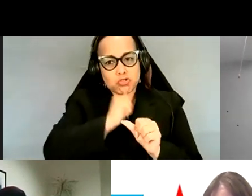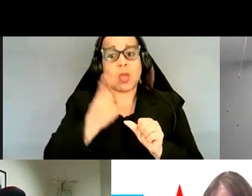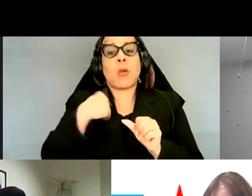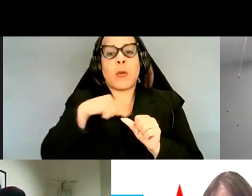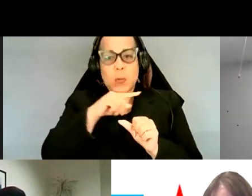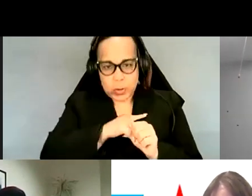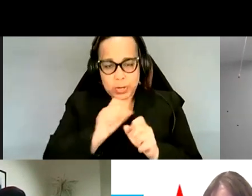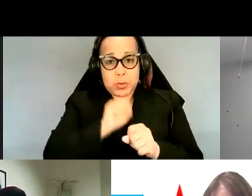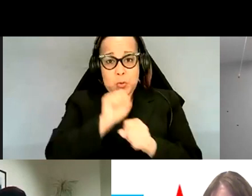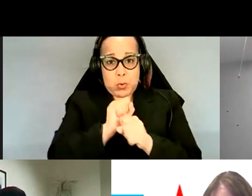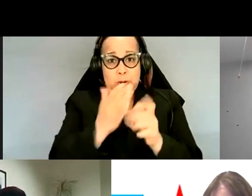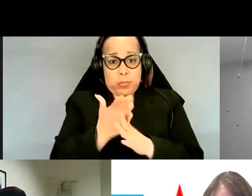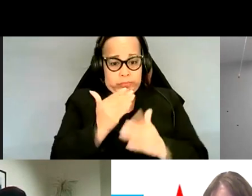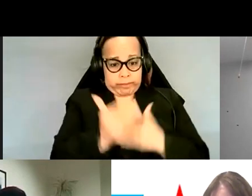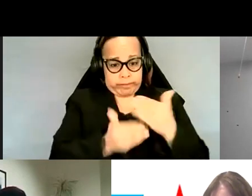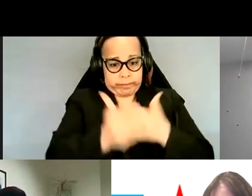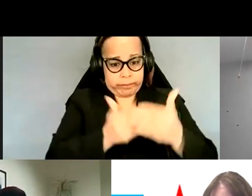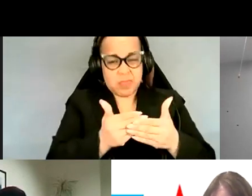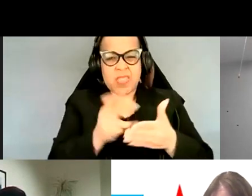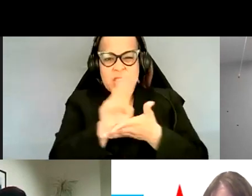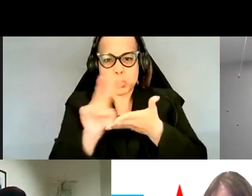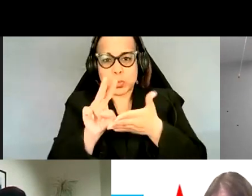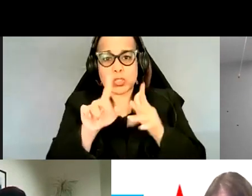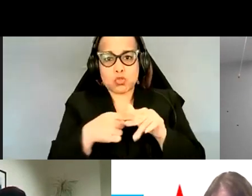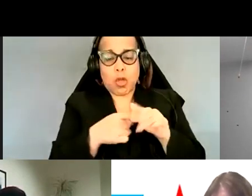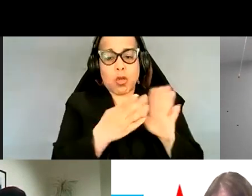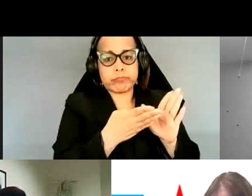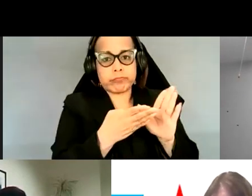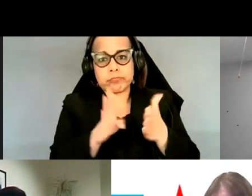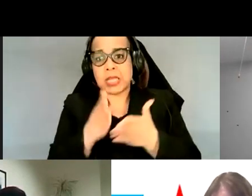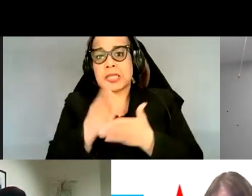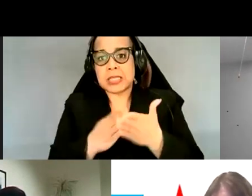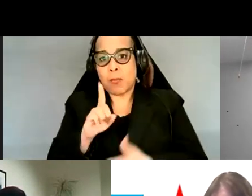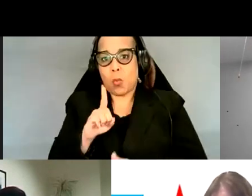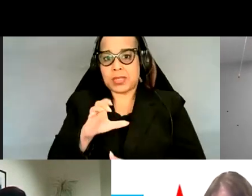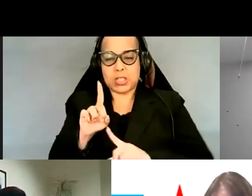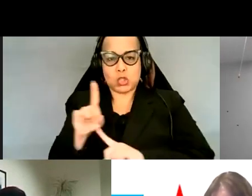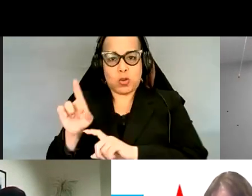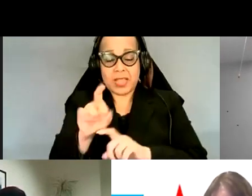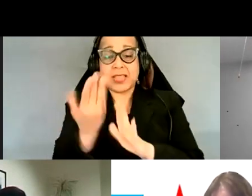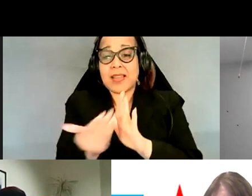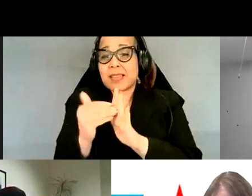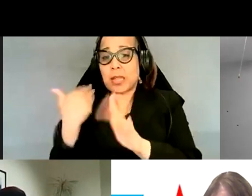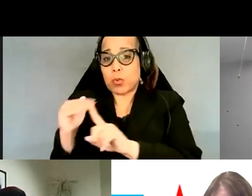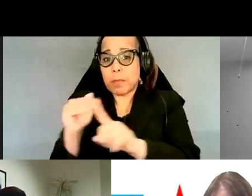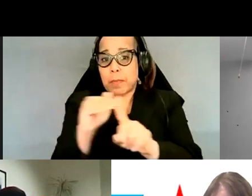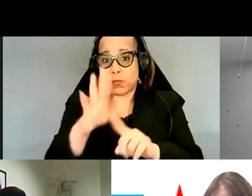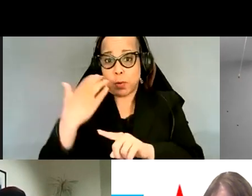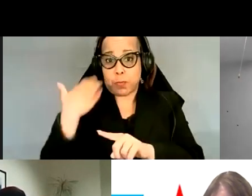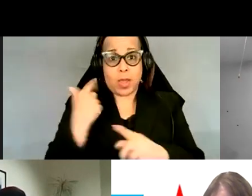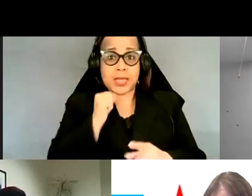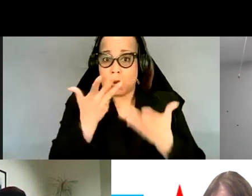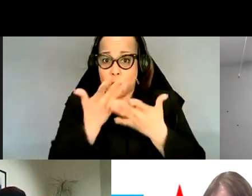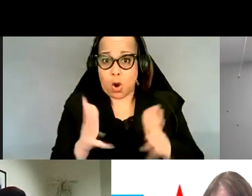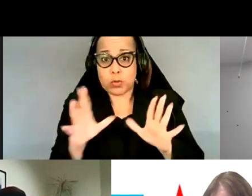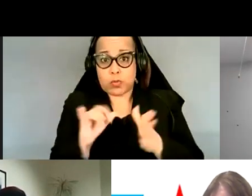going to be working through here pretty quickly in the next 2 weeks to start addressing some of those 1C surveys. Again, I'd remind you, if your employer has not already done that,